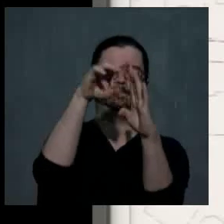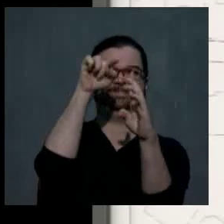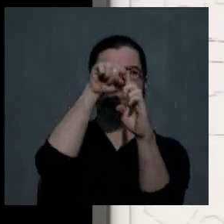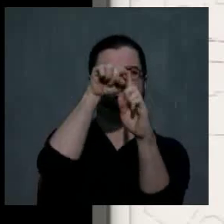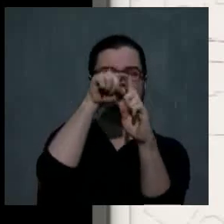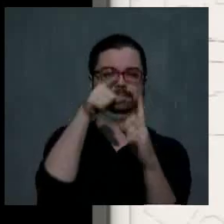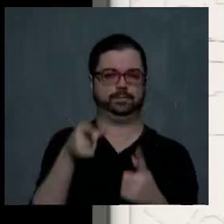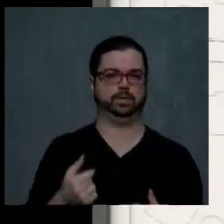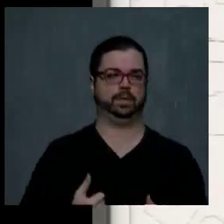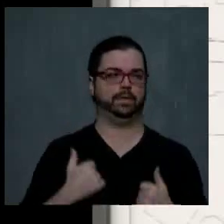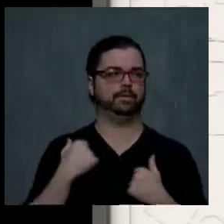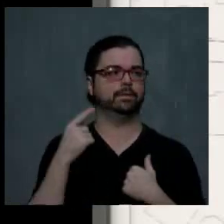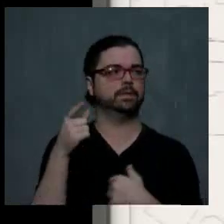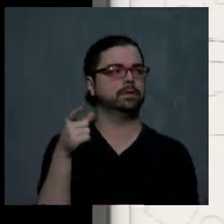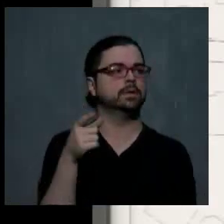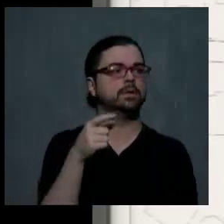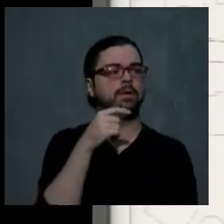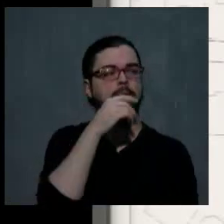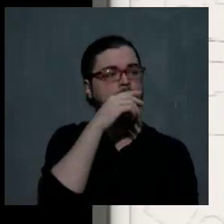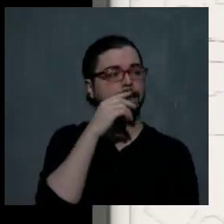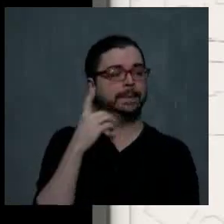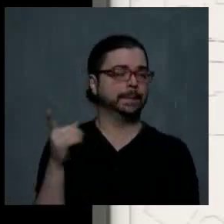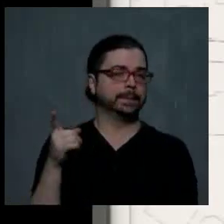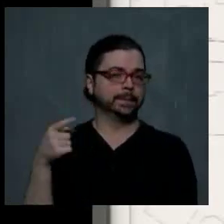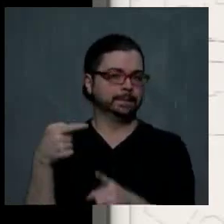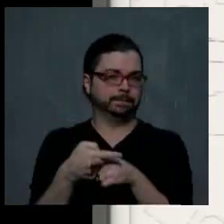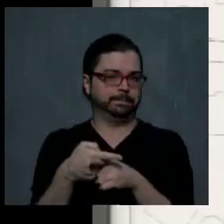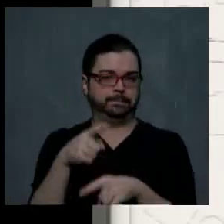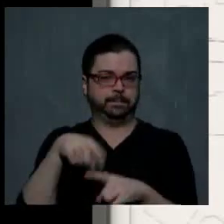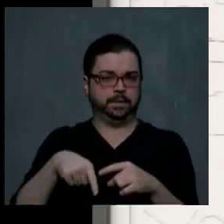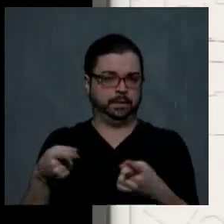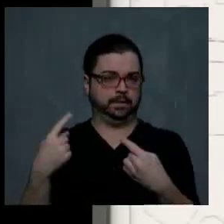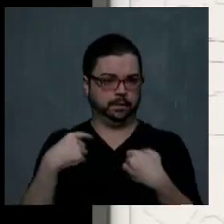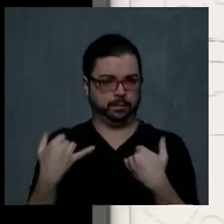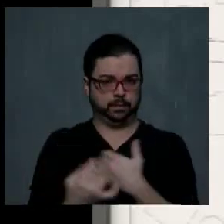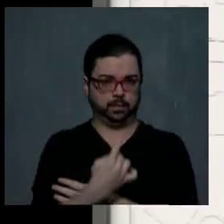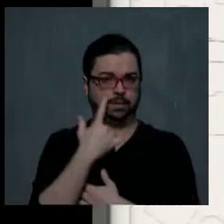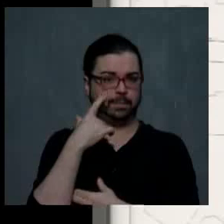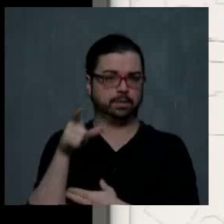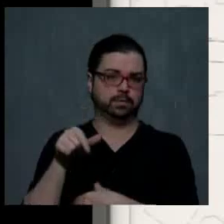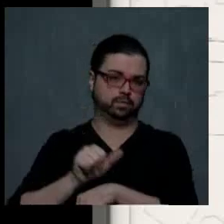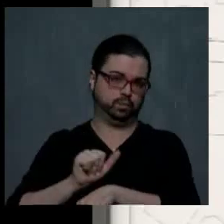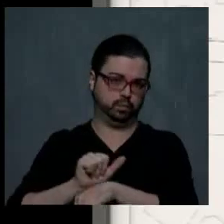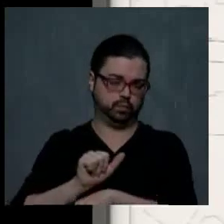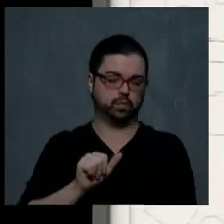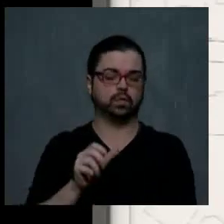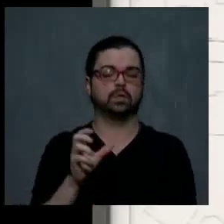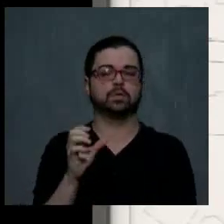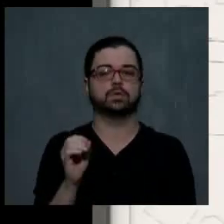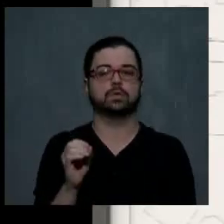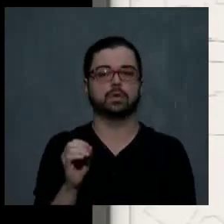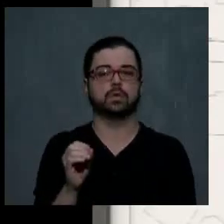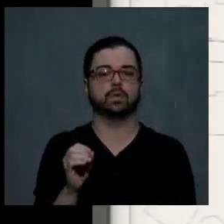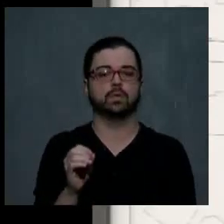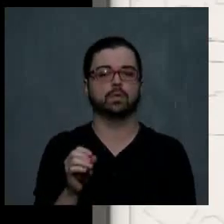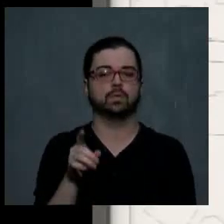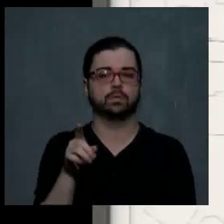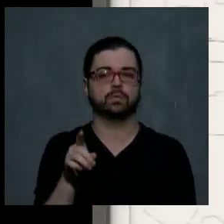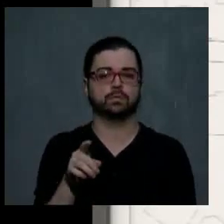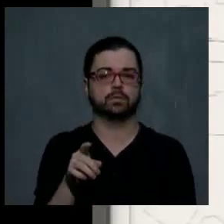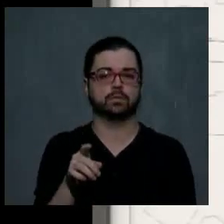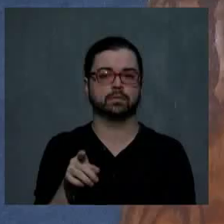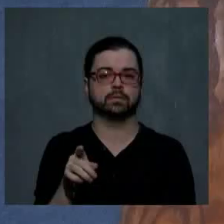shape, and she wasn't able to come here today due to work, and but